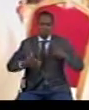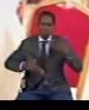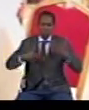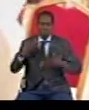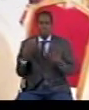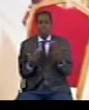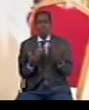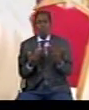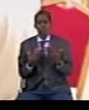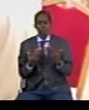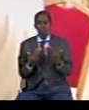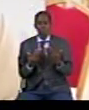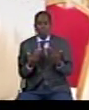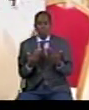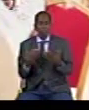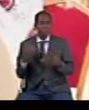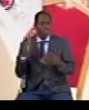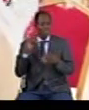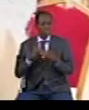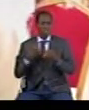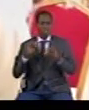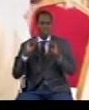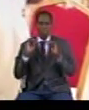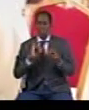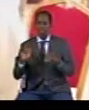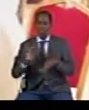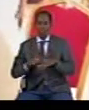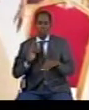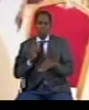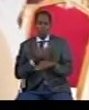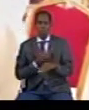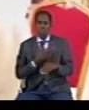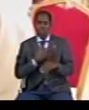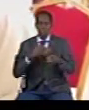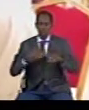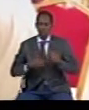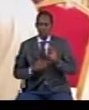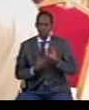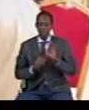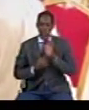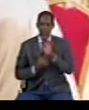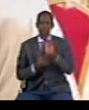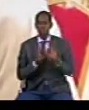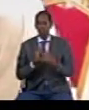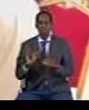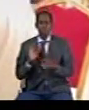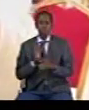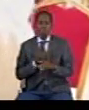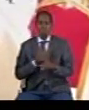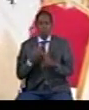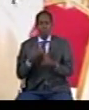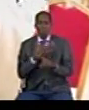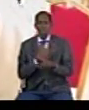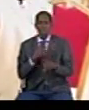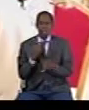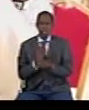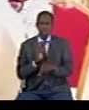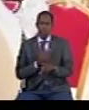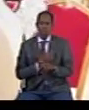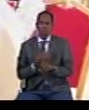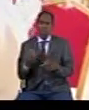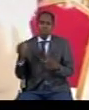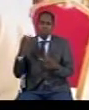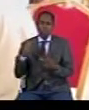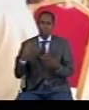be dishing out this, teaching unto us and revelations unto us, keeping us and preserving us by the gospel until the breaking